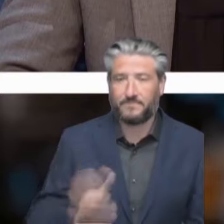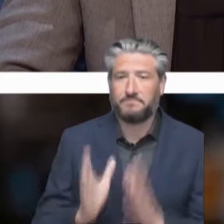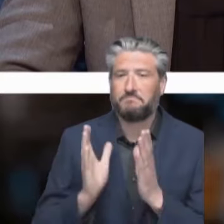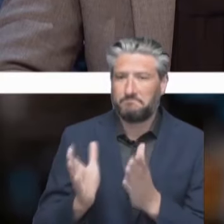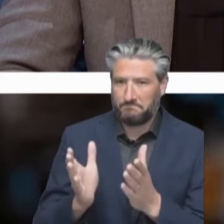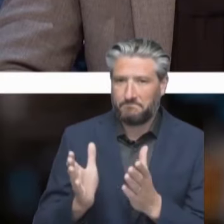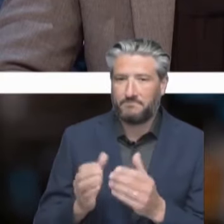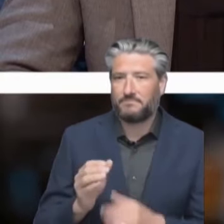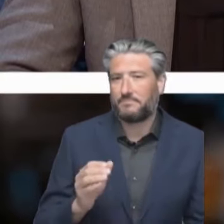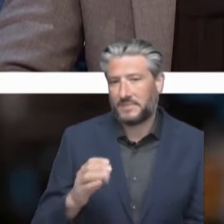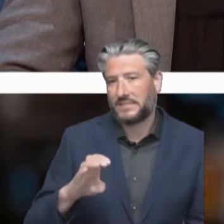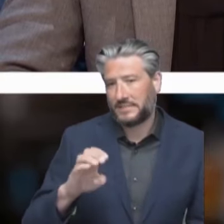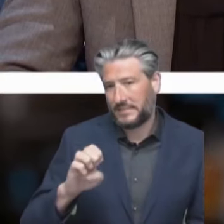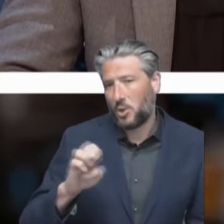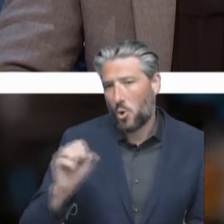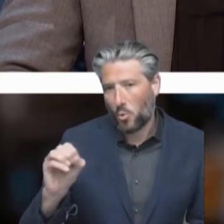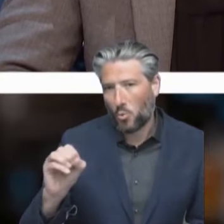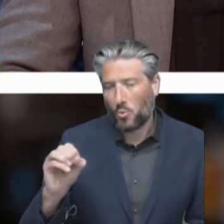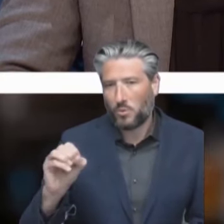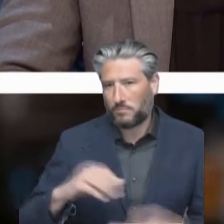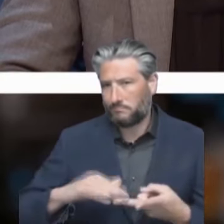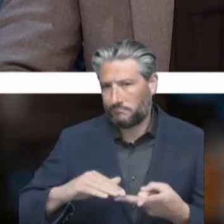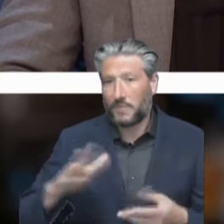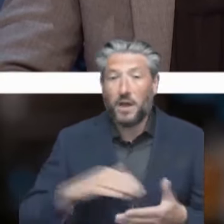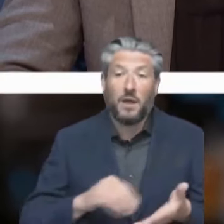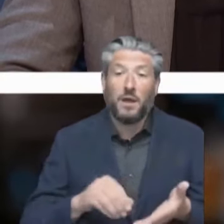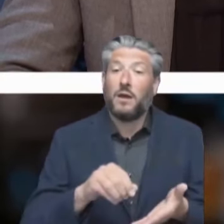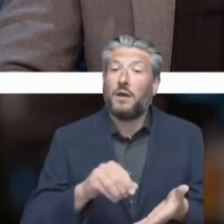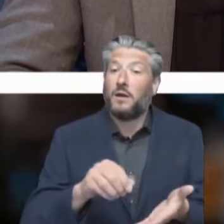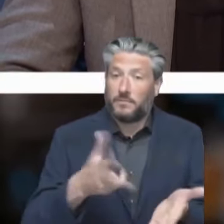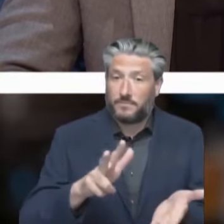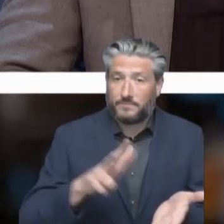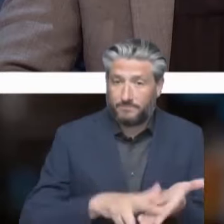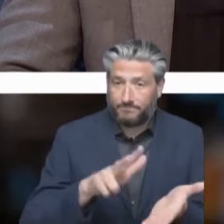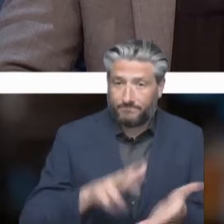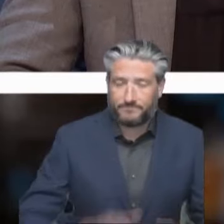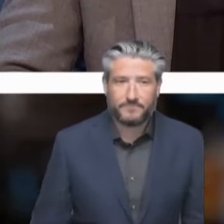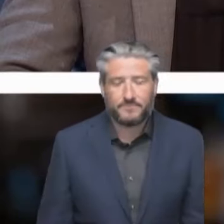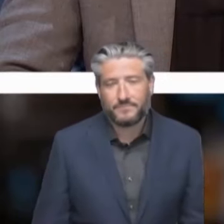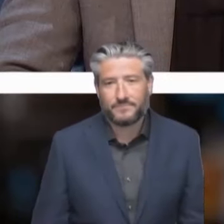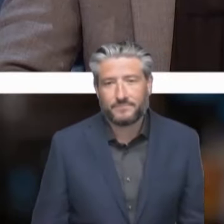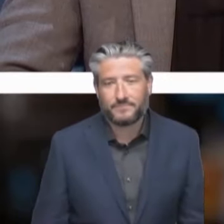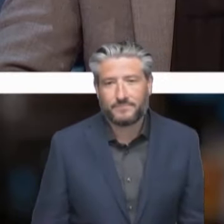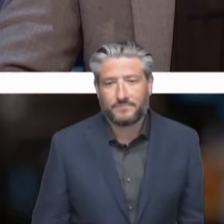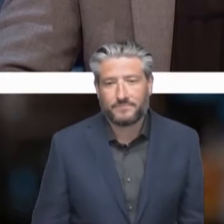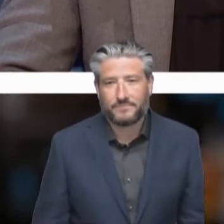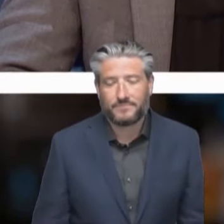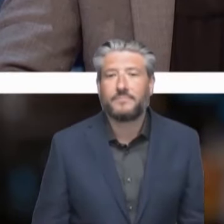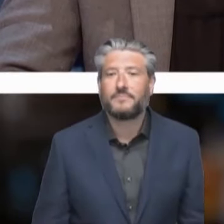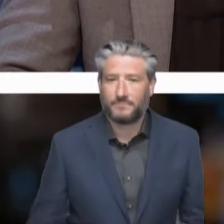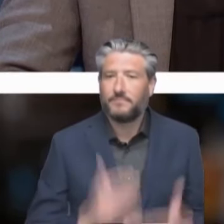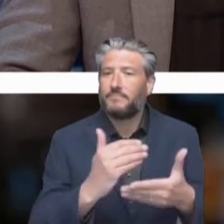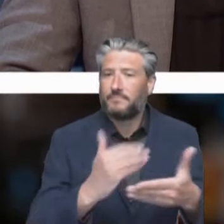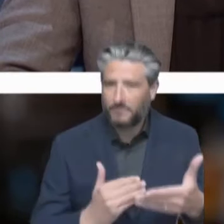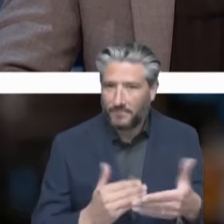CEO. The resolution received 19.04% of favorable votes. It is therefore adopted. The purpose of the 17th resolution